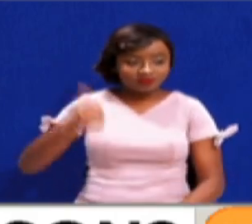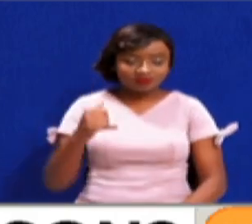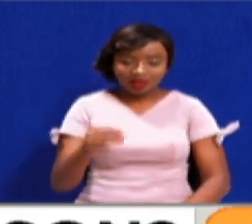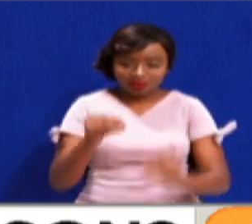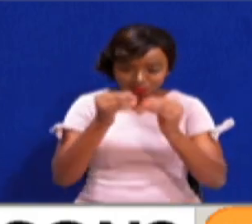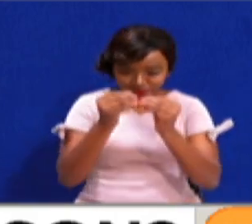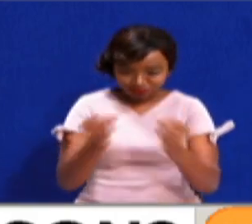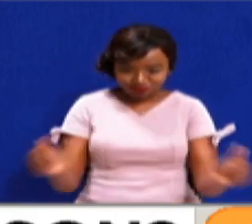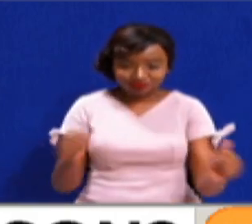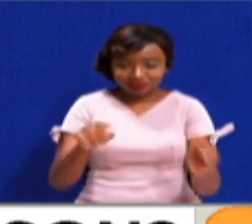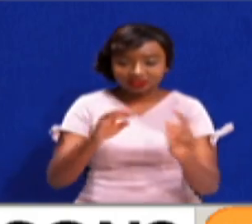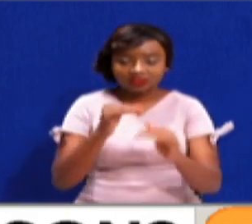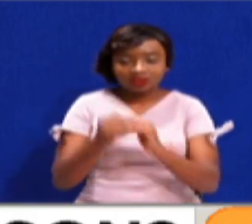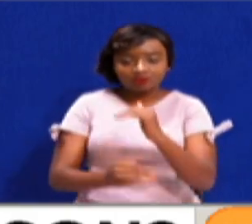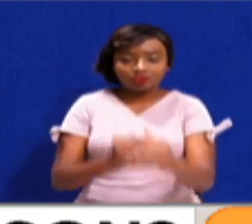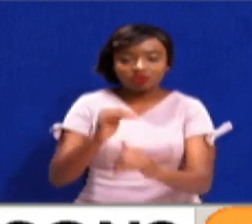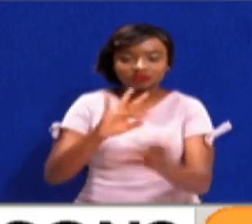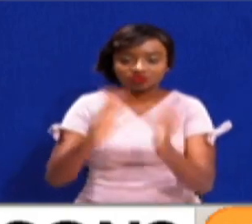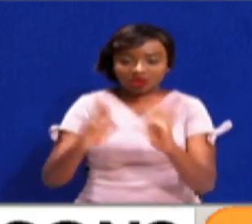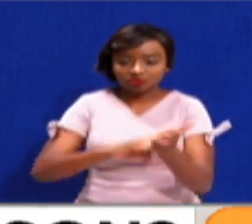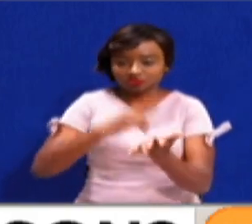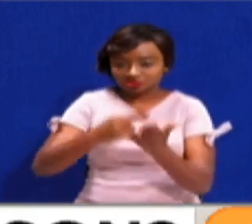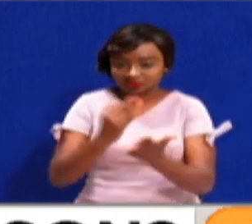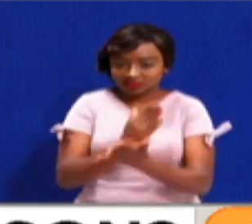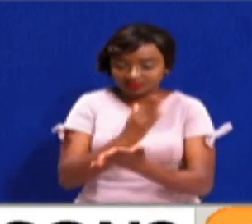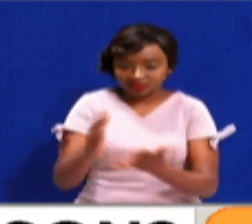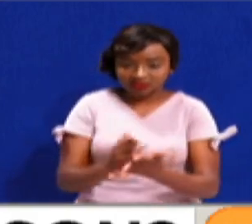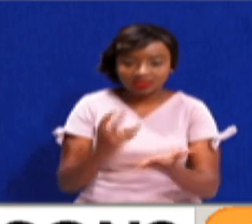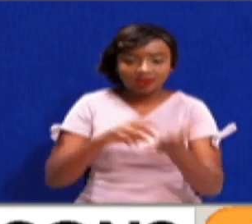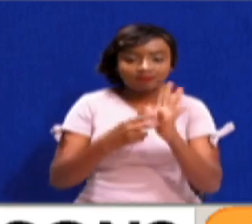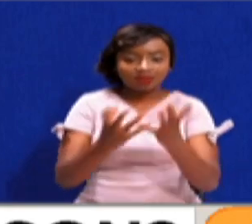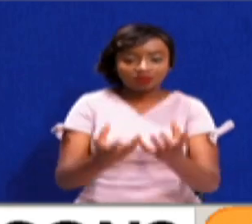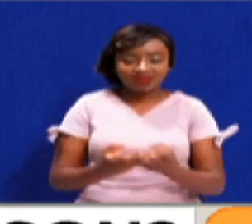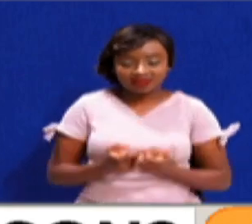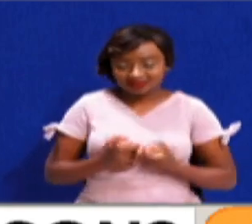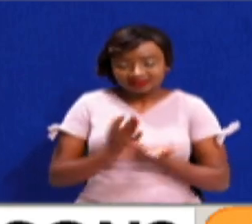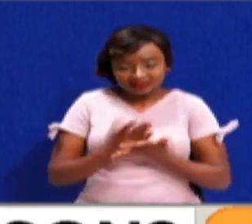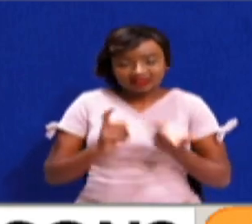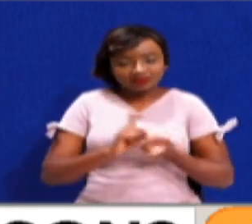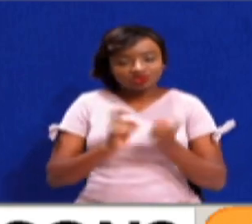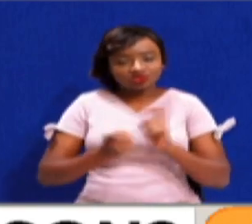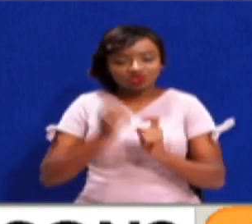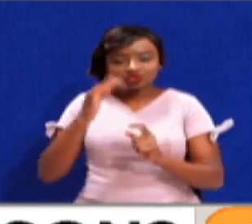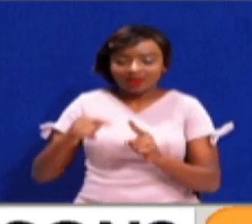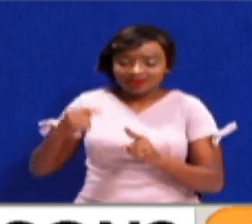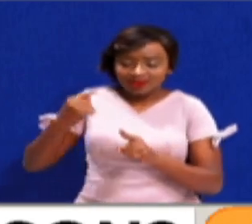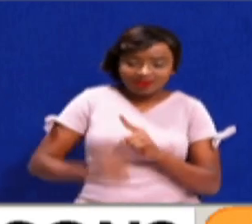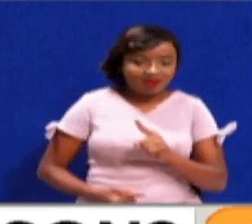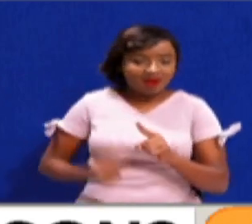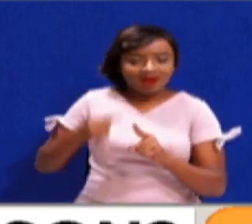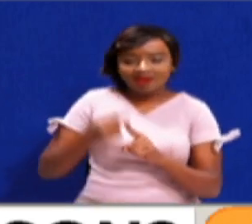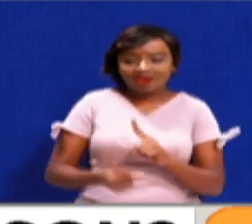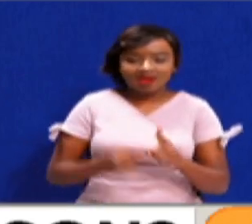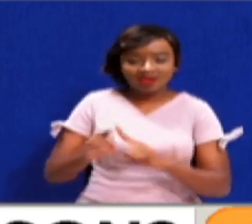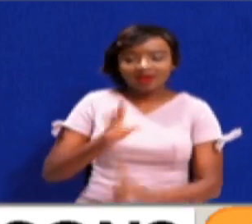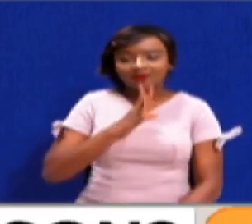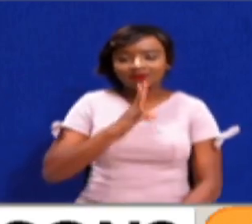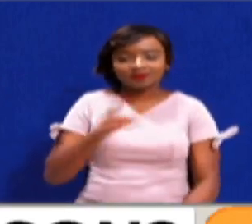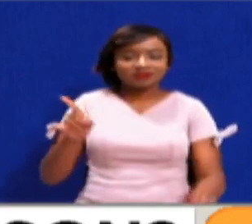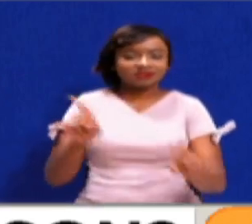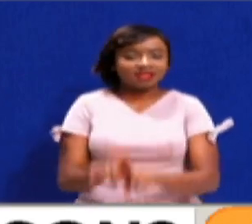formula. So there needs to be something that changes so that this is not the same narrative every year, a month after the new financial year